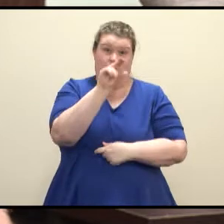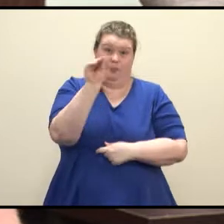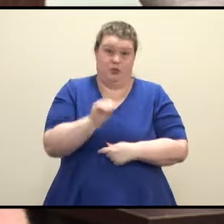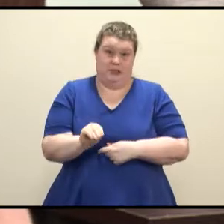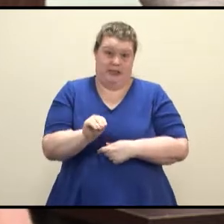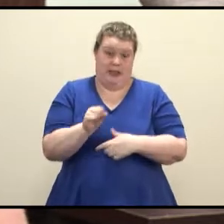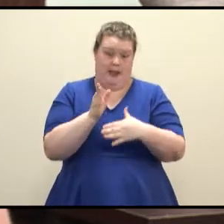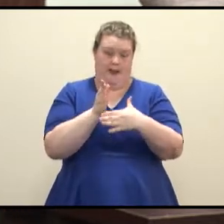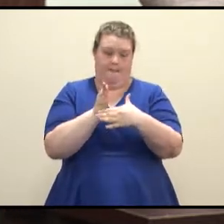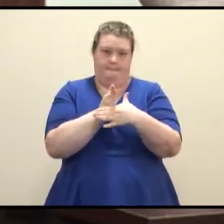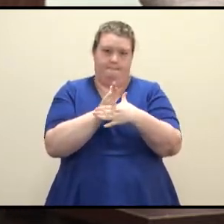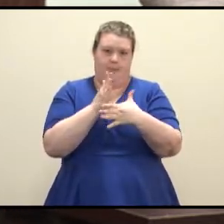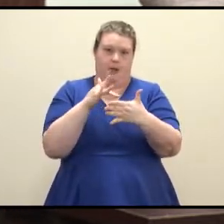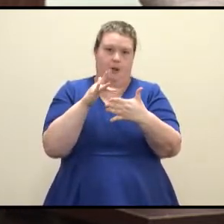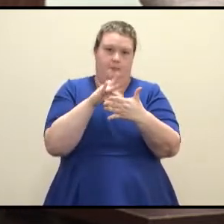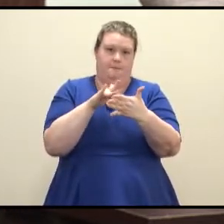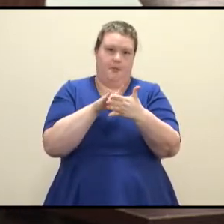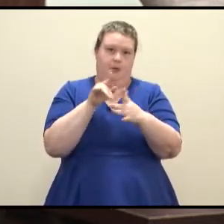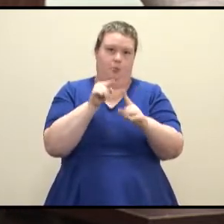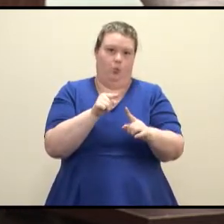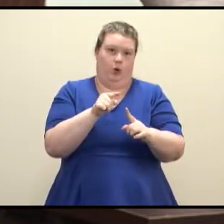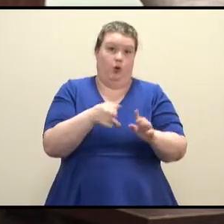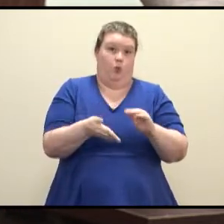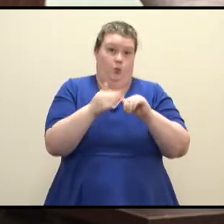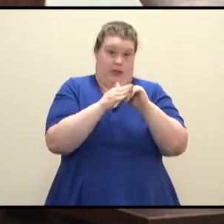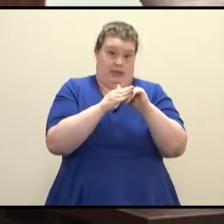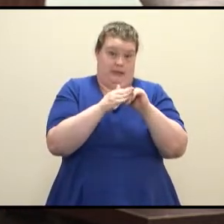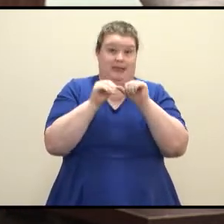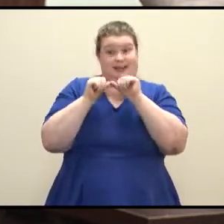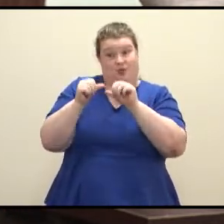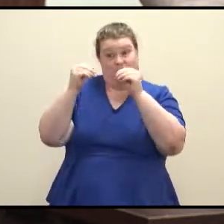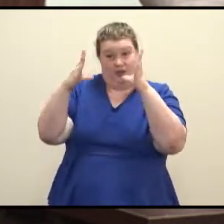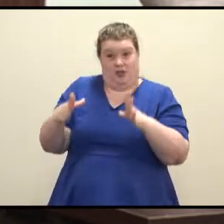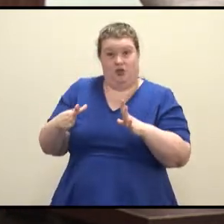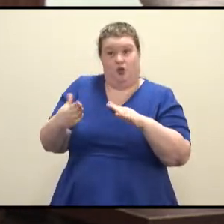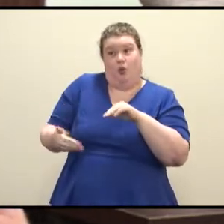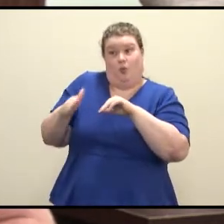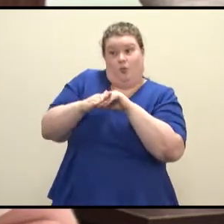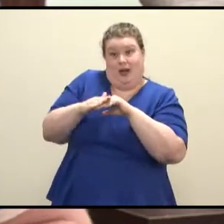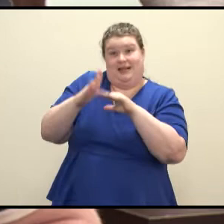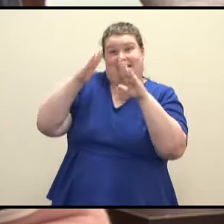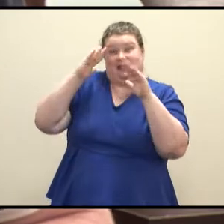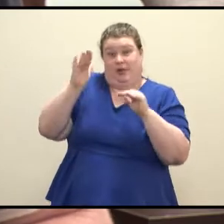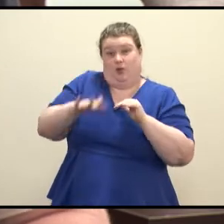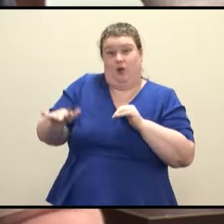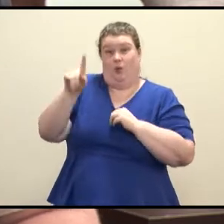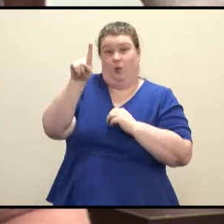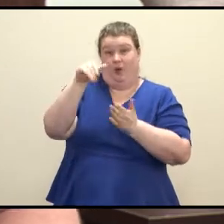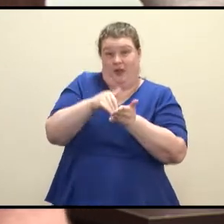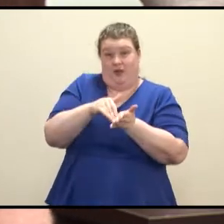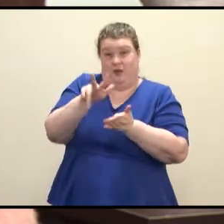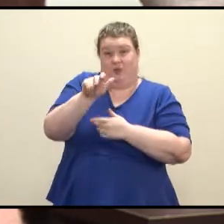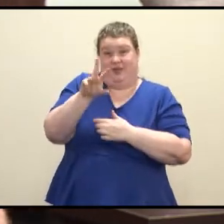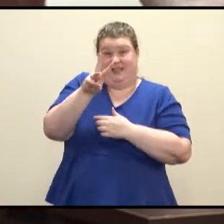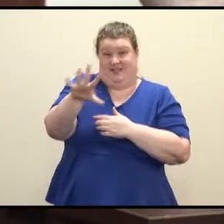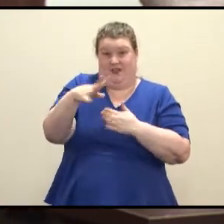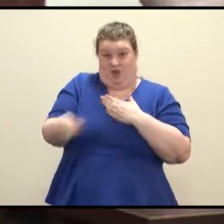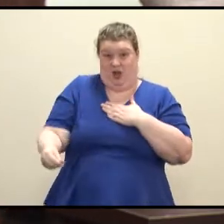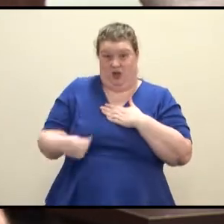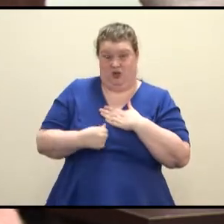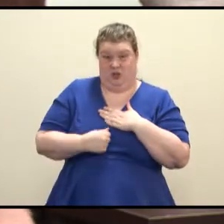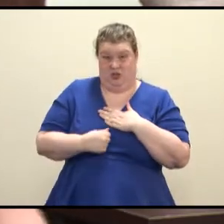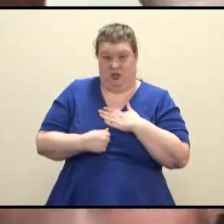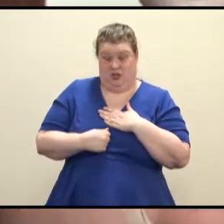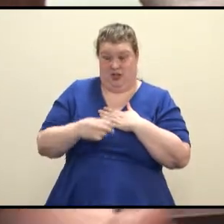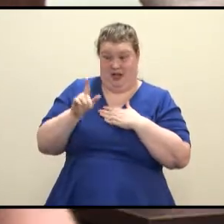raise. Continuing teachers will receive an expected raise of $1,675. Personally, I do not